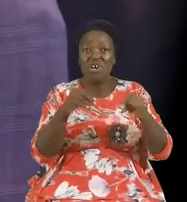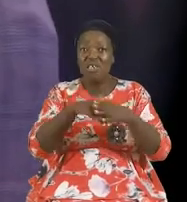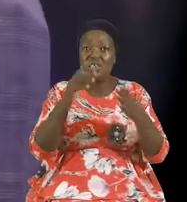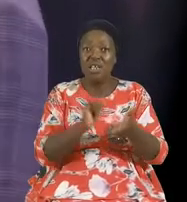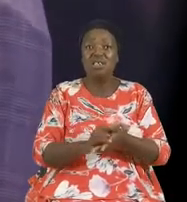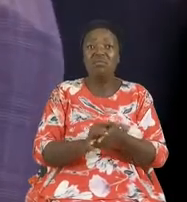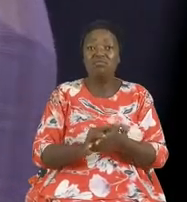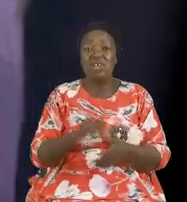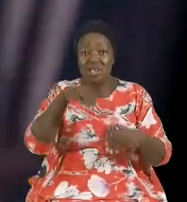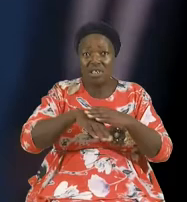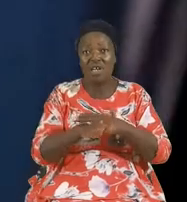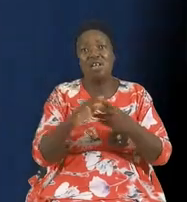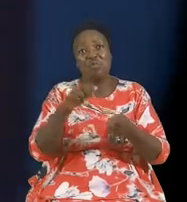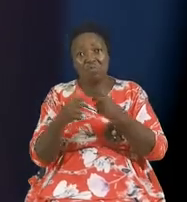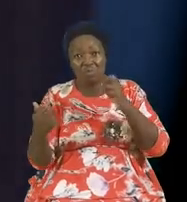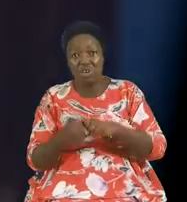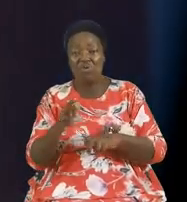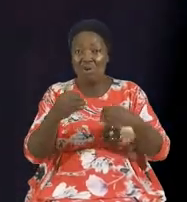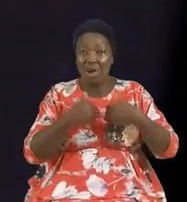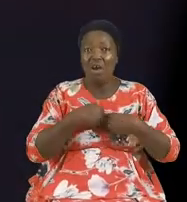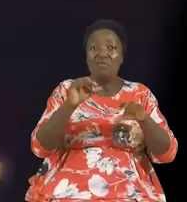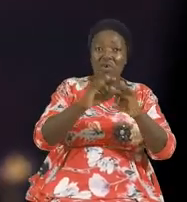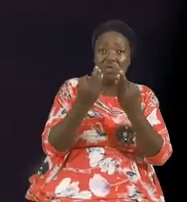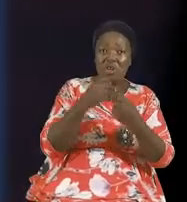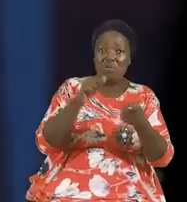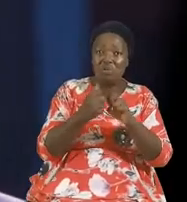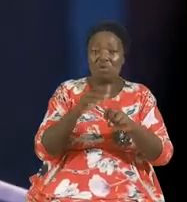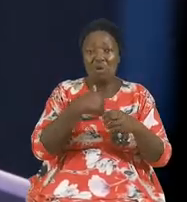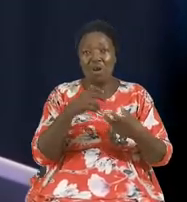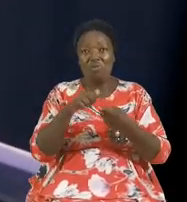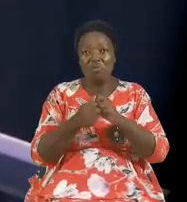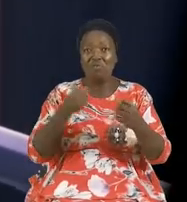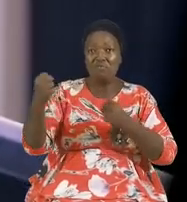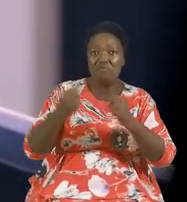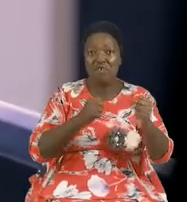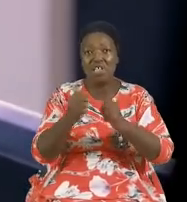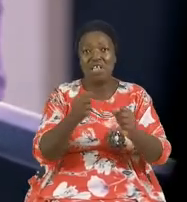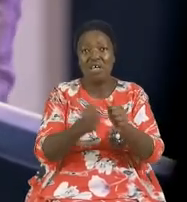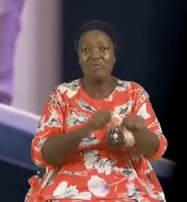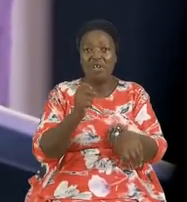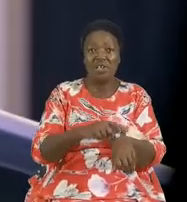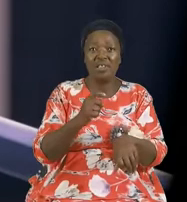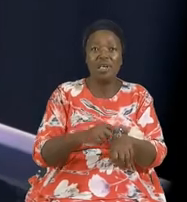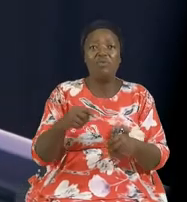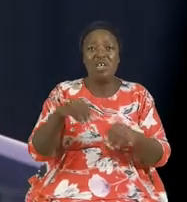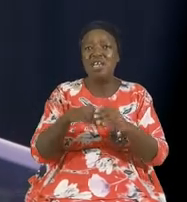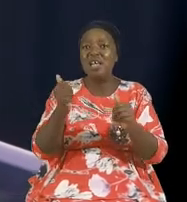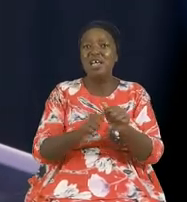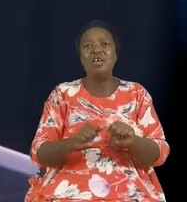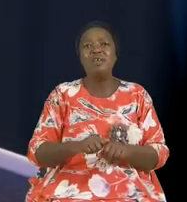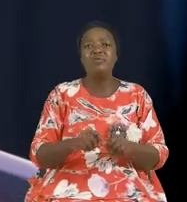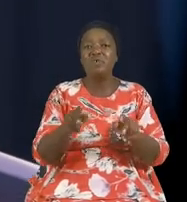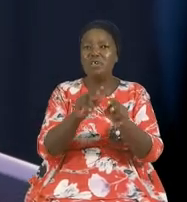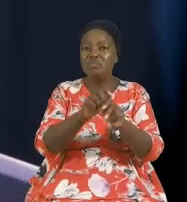sinner. There's inward internal turmoil, internal commotion, and there's family problem, there's family violence,